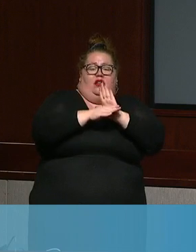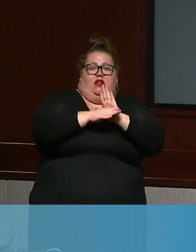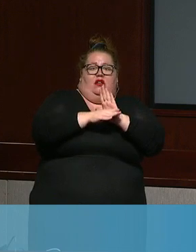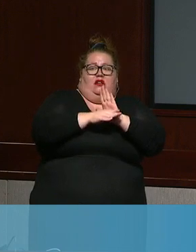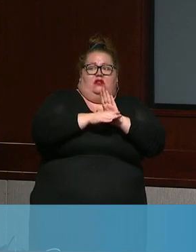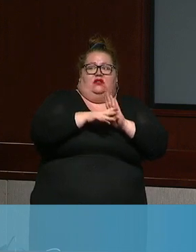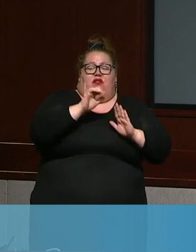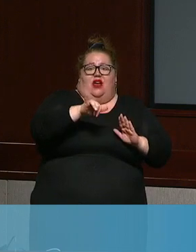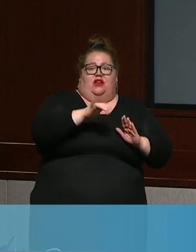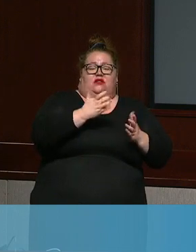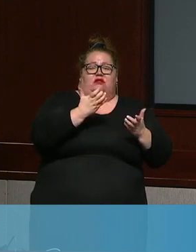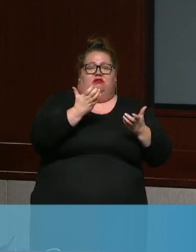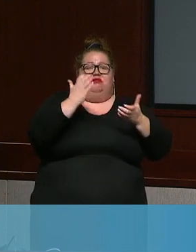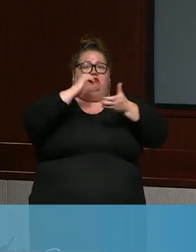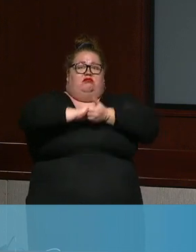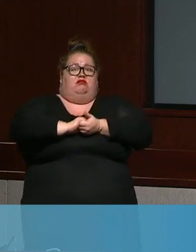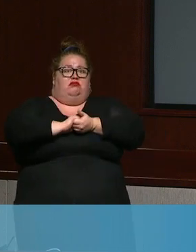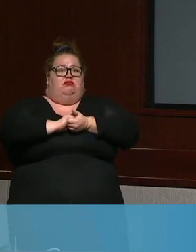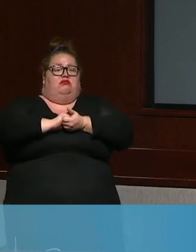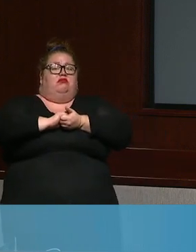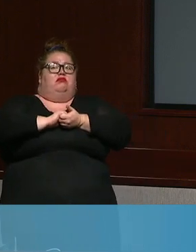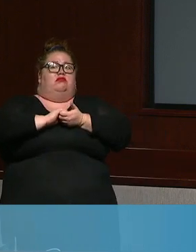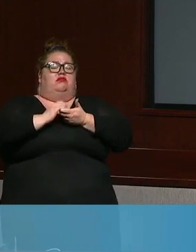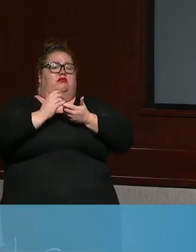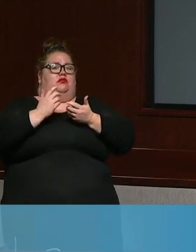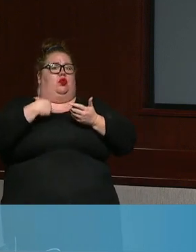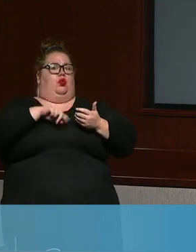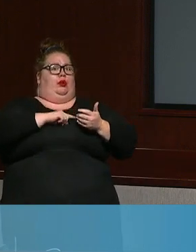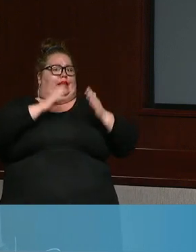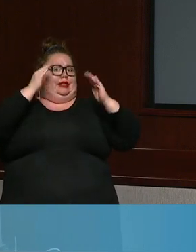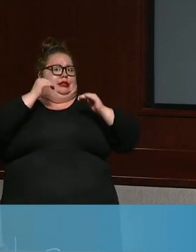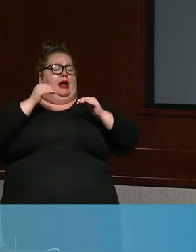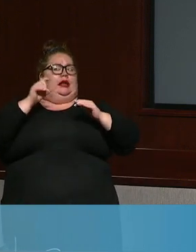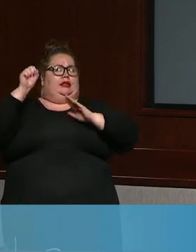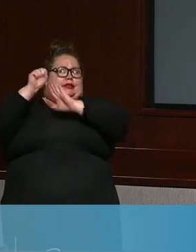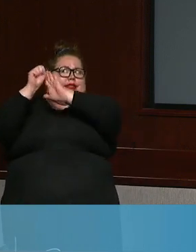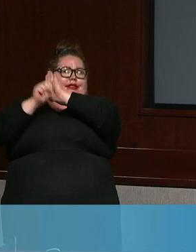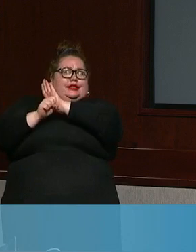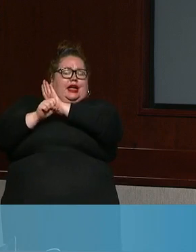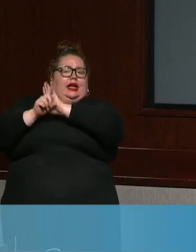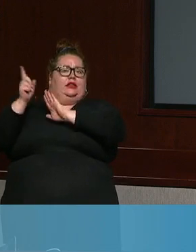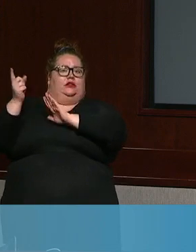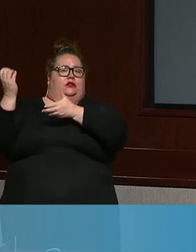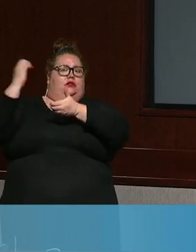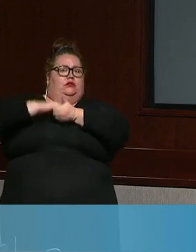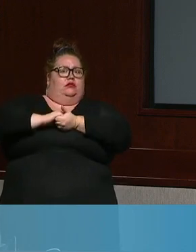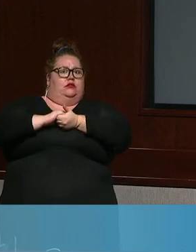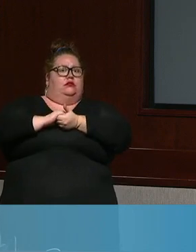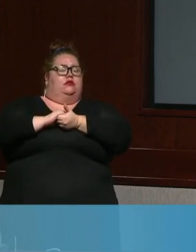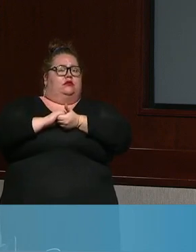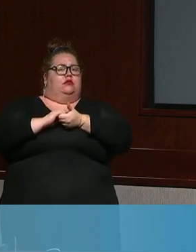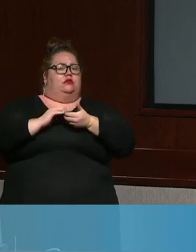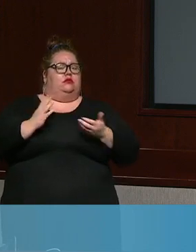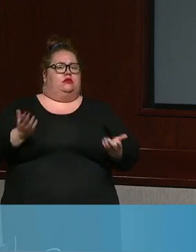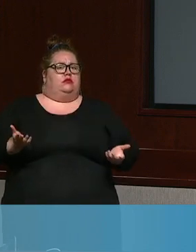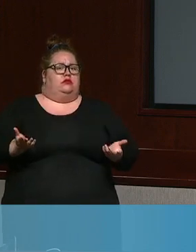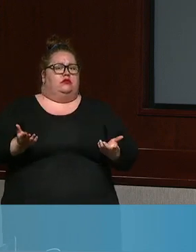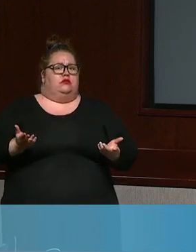coordination that is expected by the state of counties. The counties